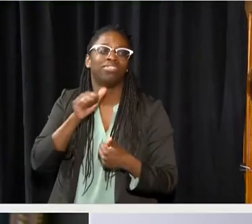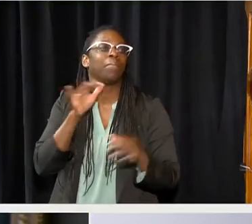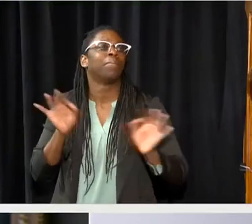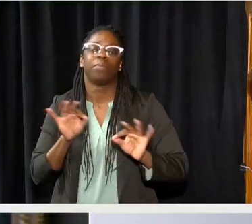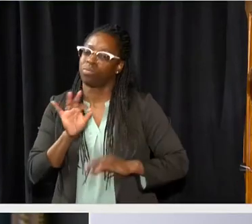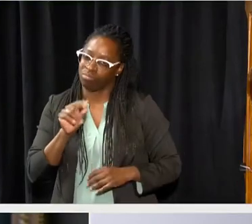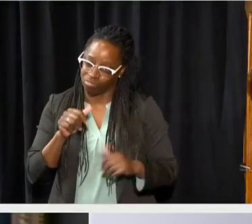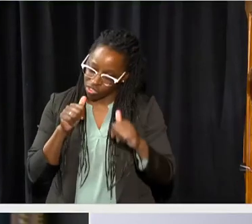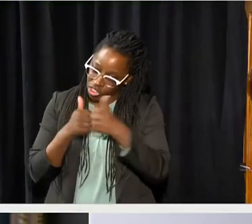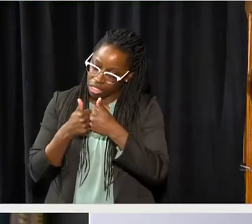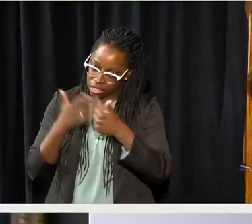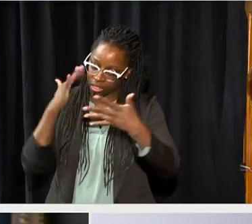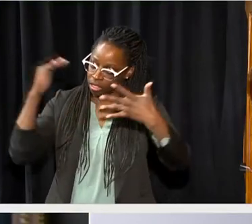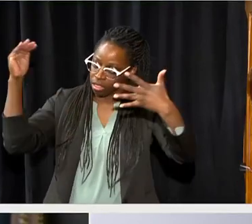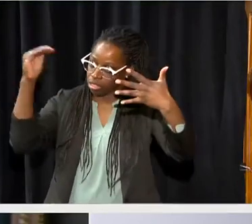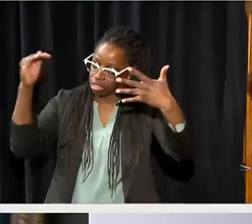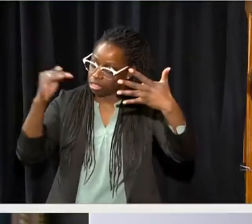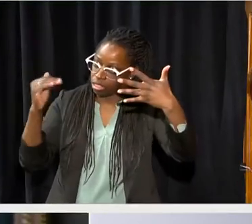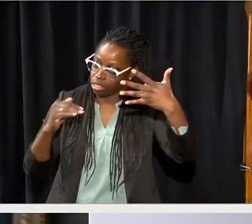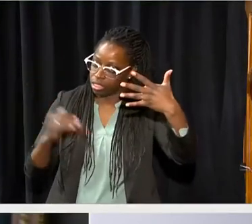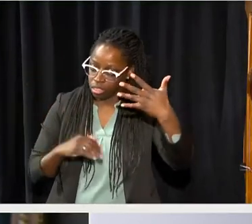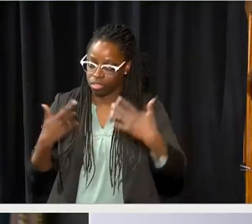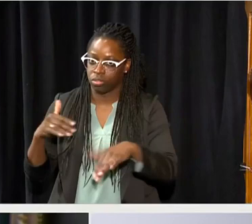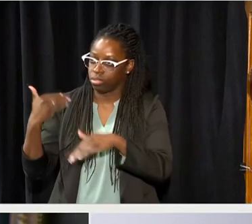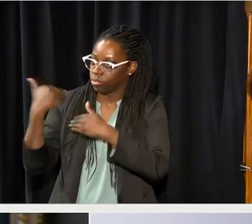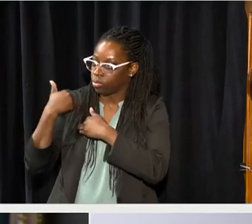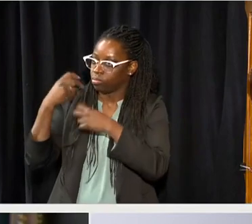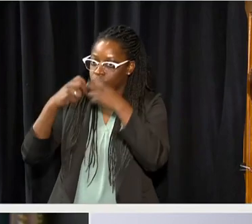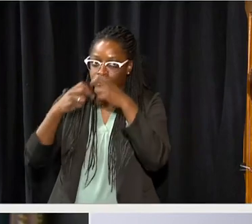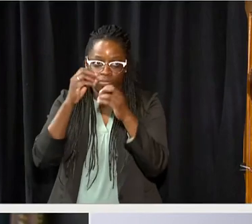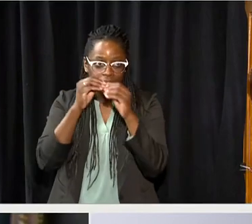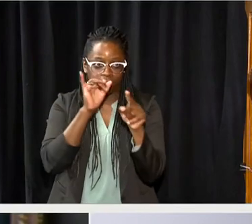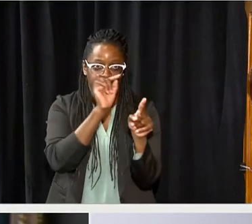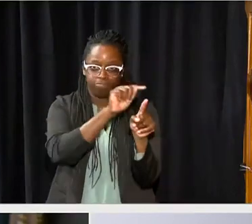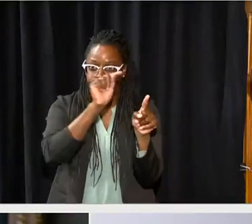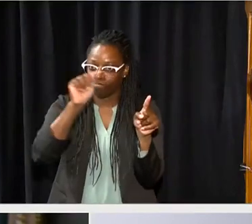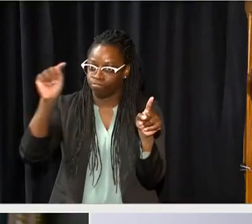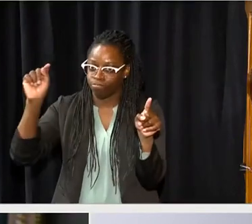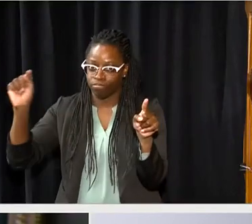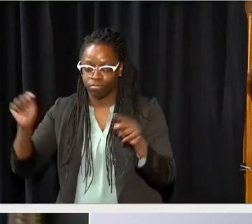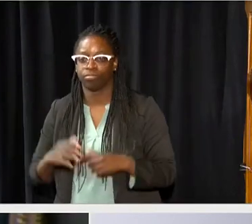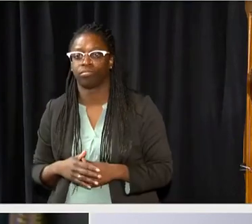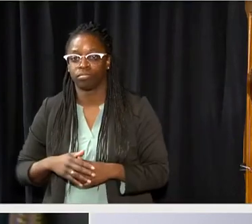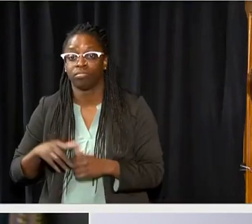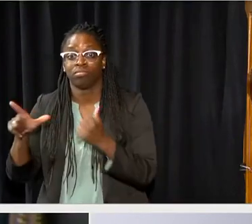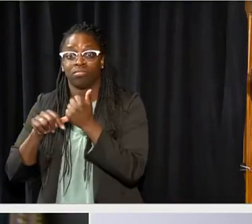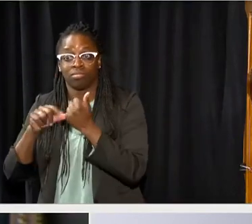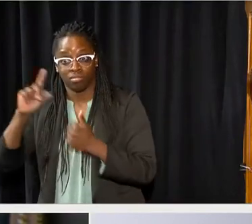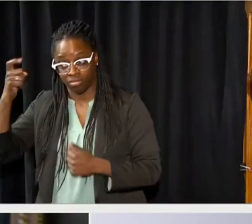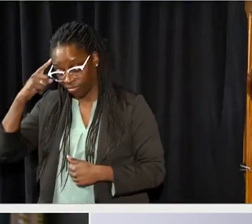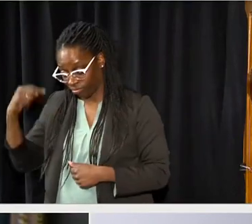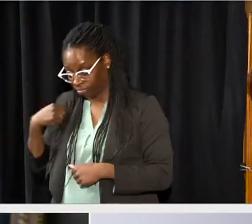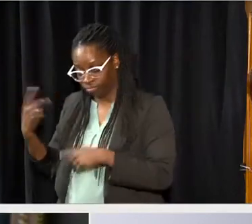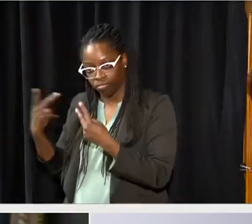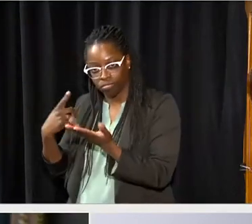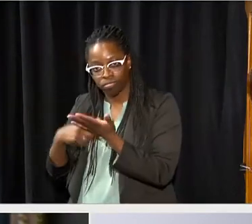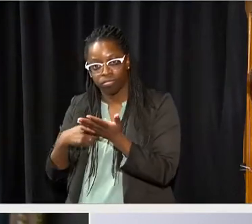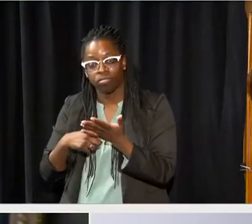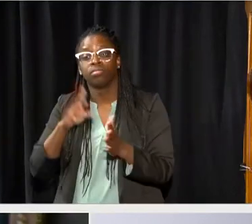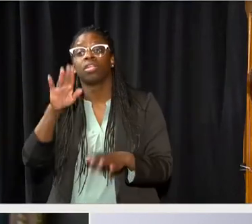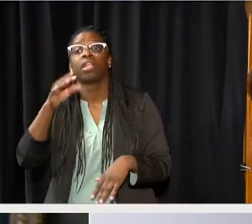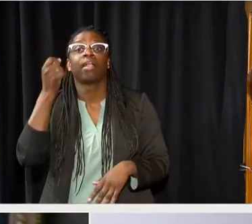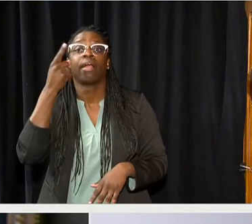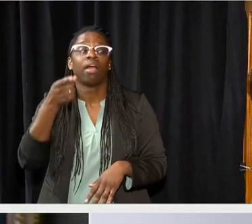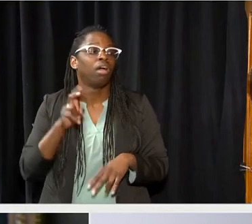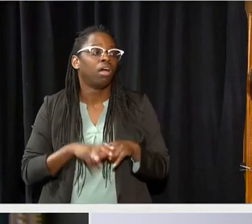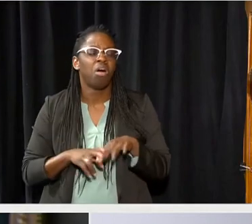and there's a lot that needs doing. But I promise, under our administration, we aren't kicking the can down the